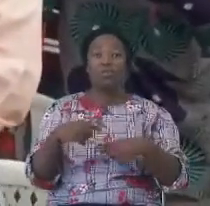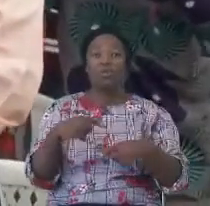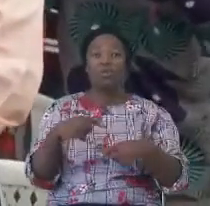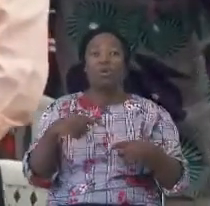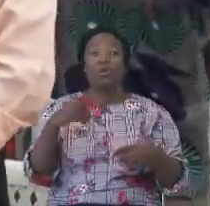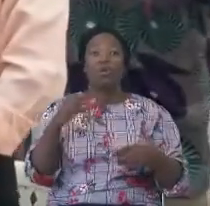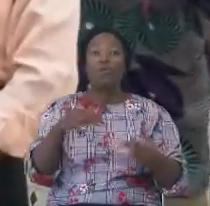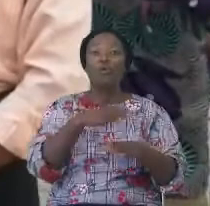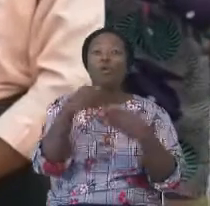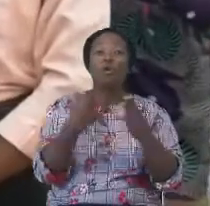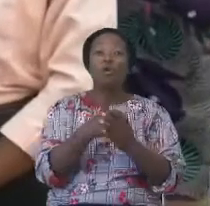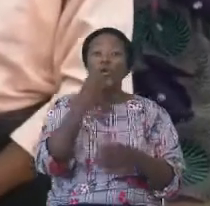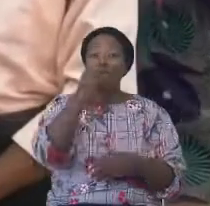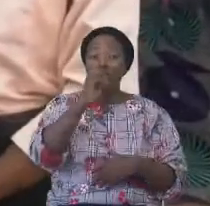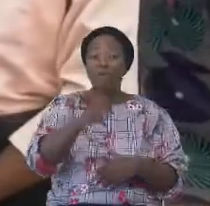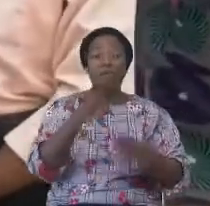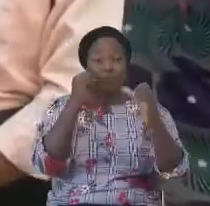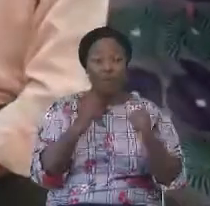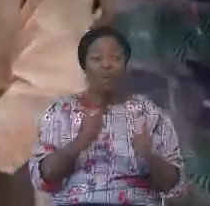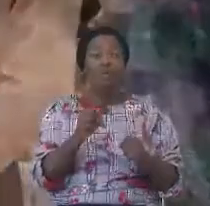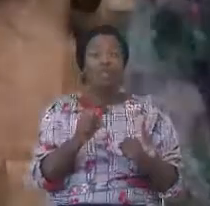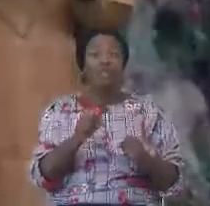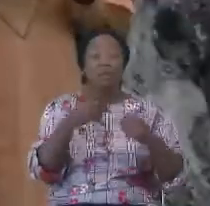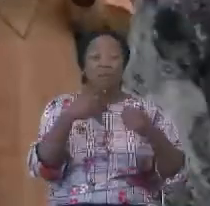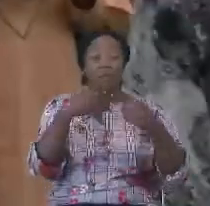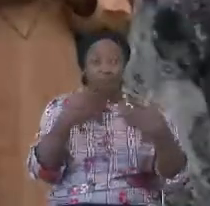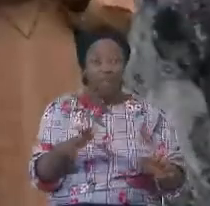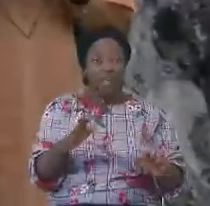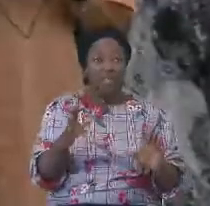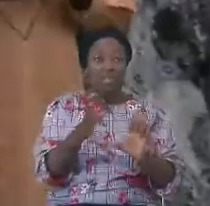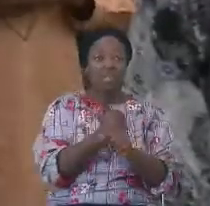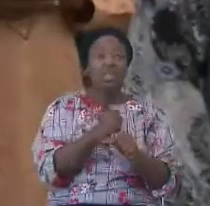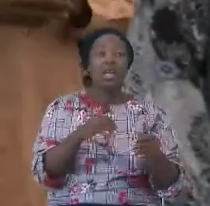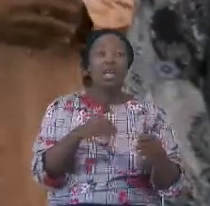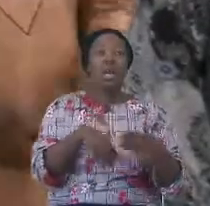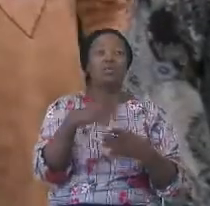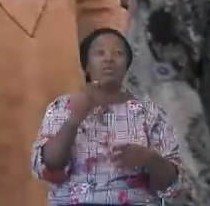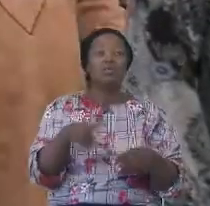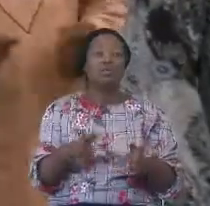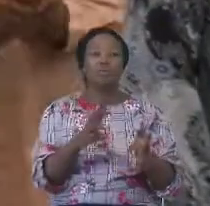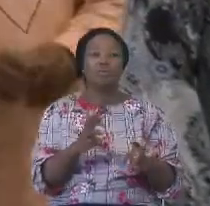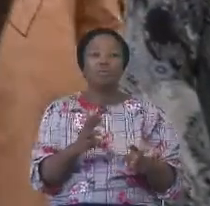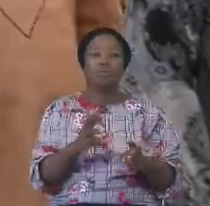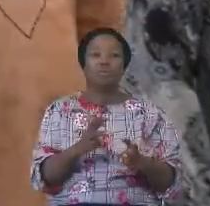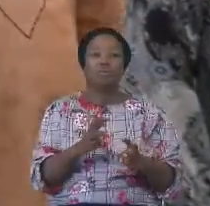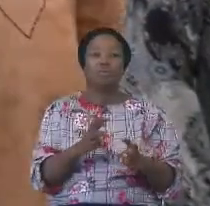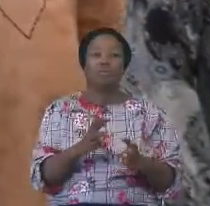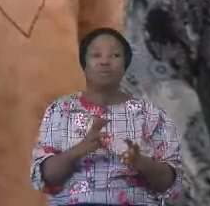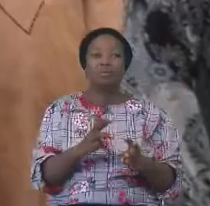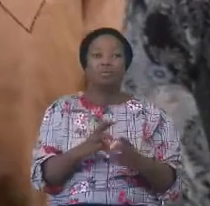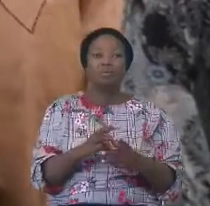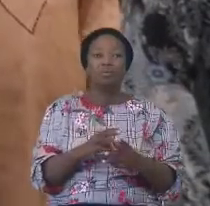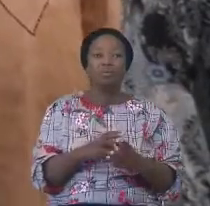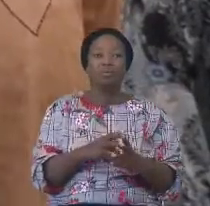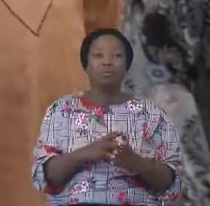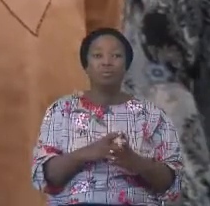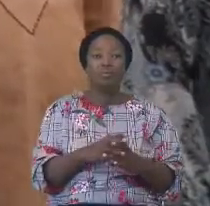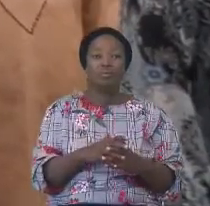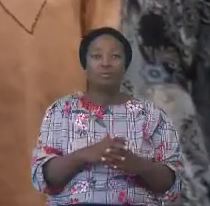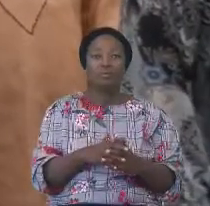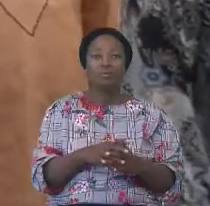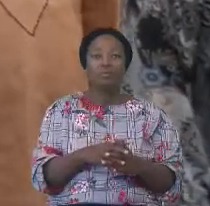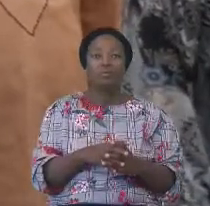Attacks, afflictions, or principalities and powers finished, taken out of the